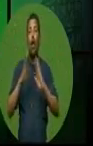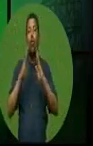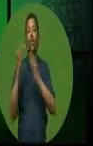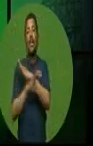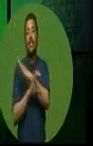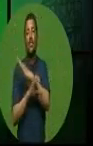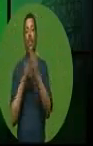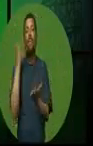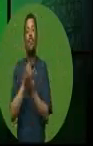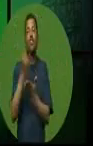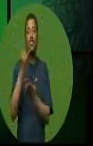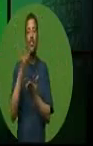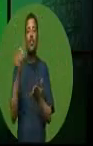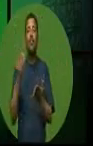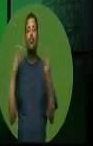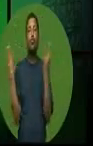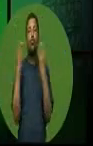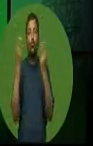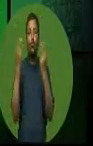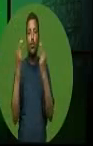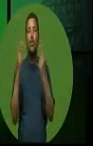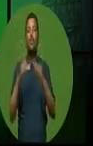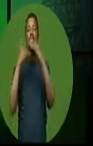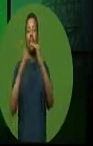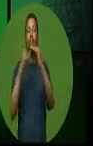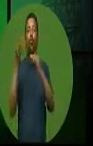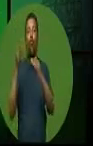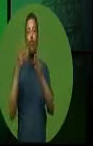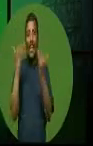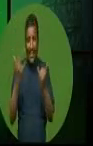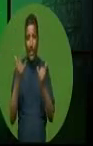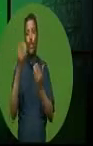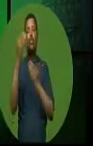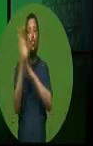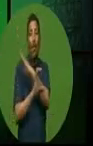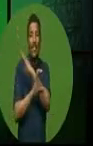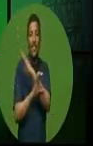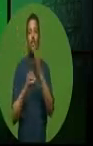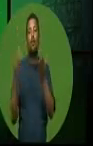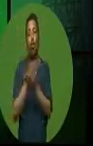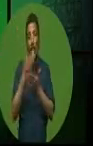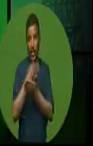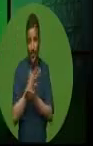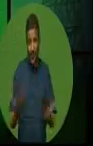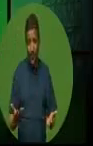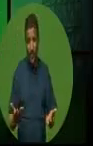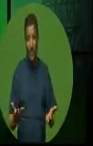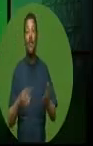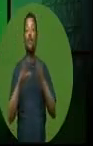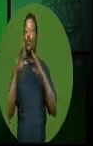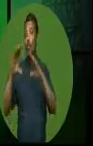to invest and consume beyond the limit of current domestic production.